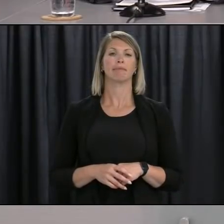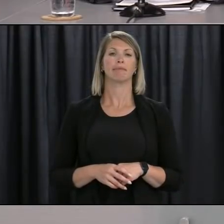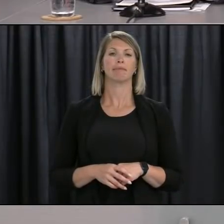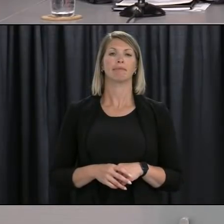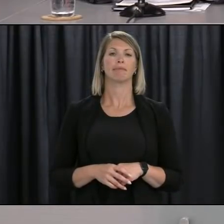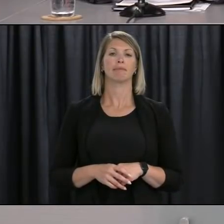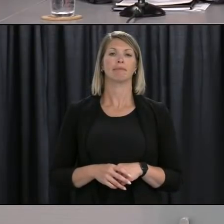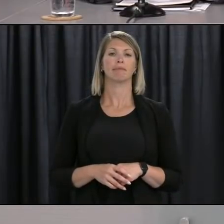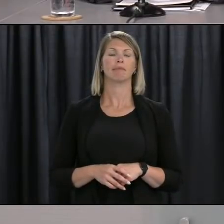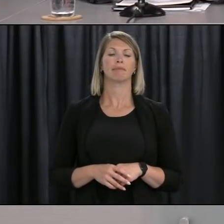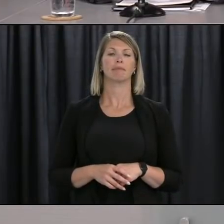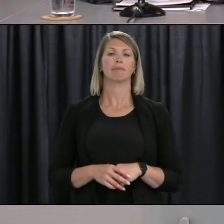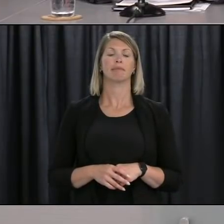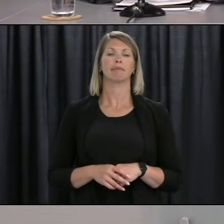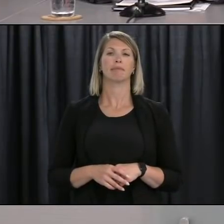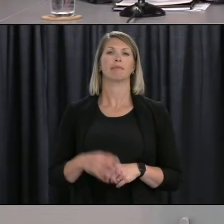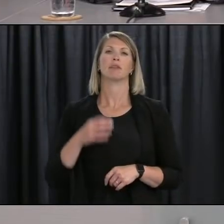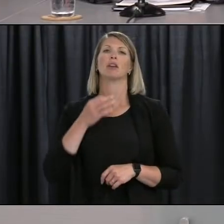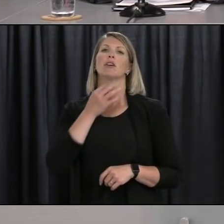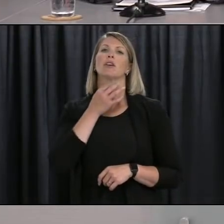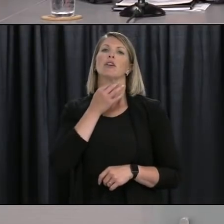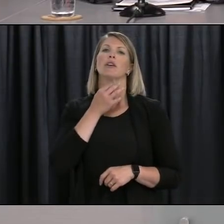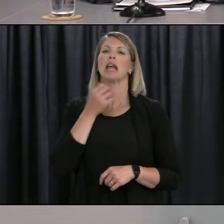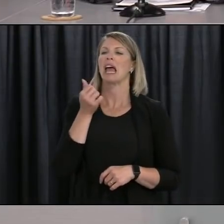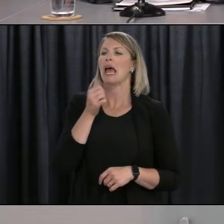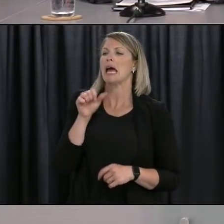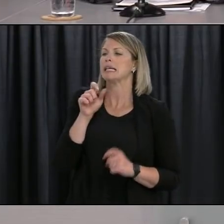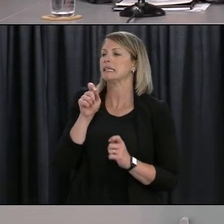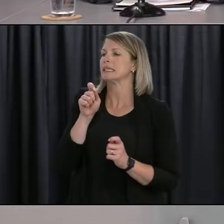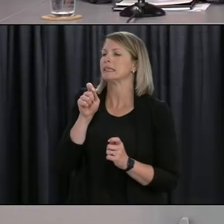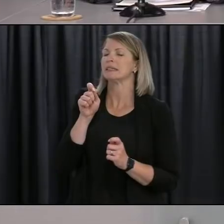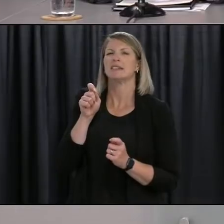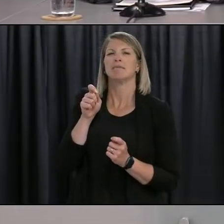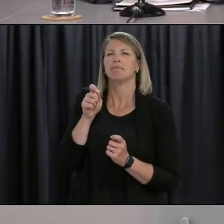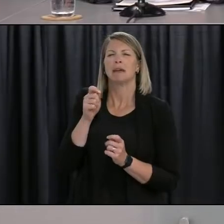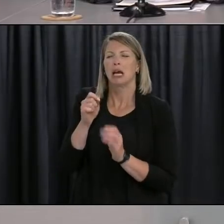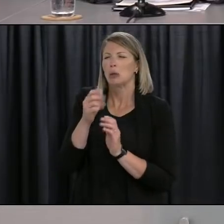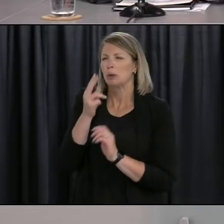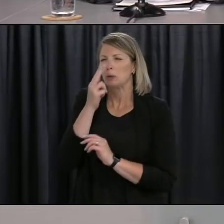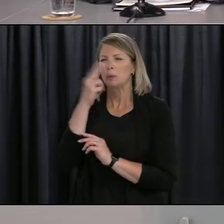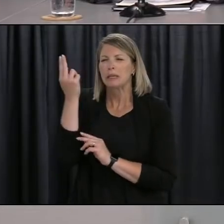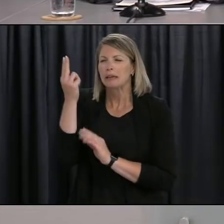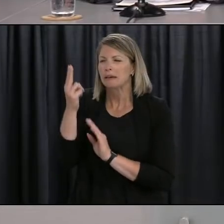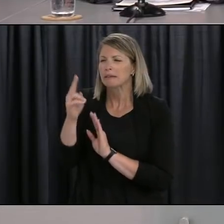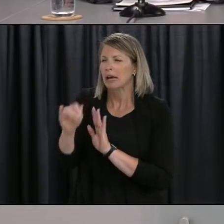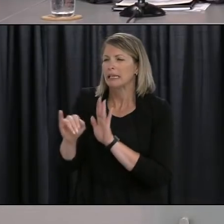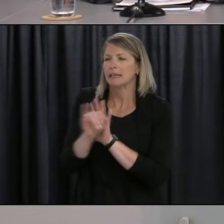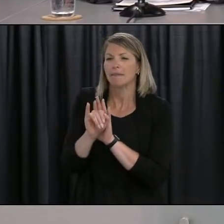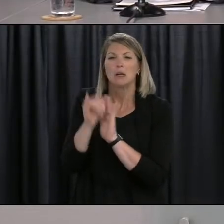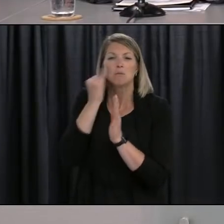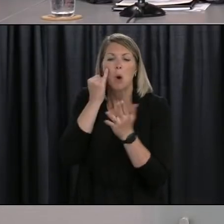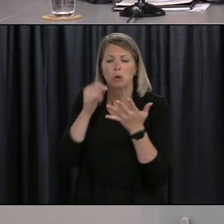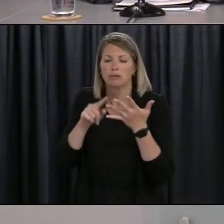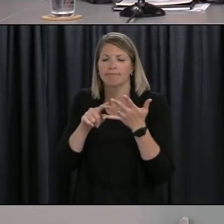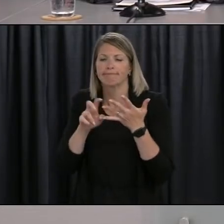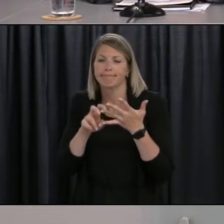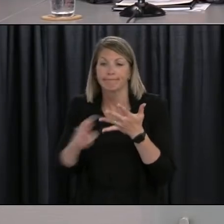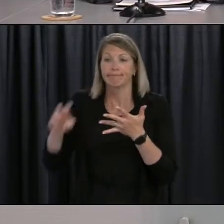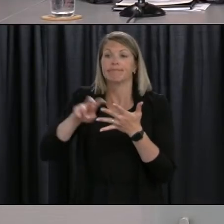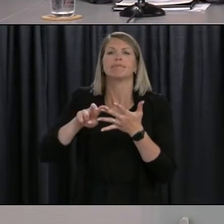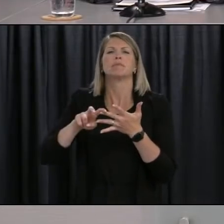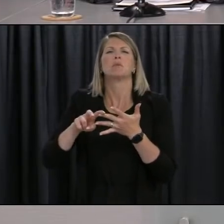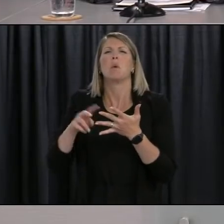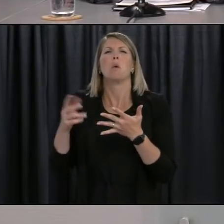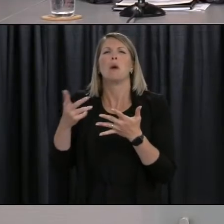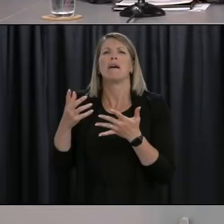there any specific indicators that would trigger moving back to a more restrictive alert level? Is there anything that you're looking